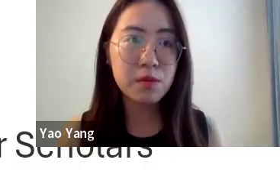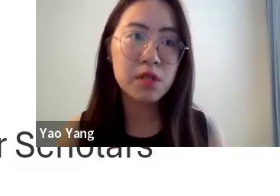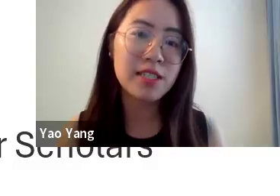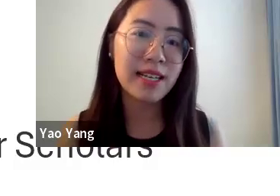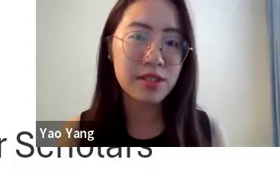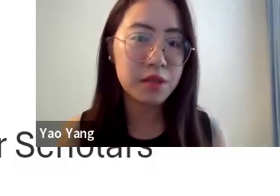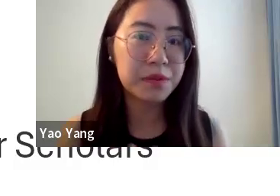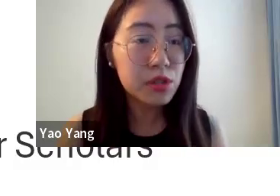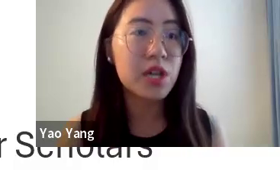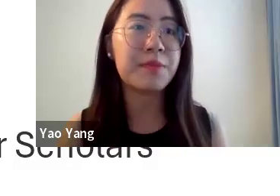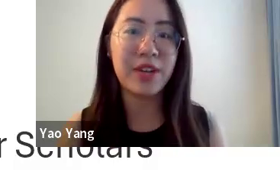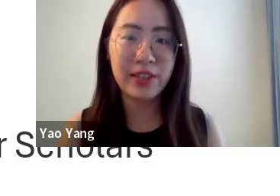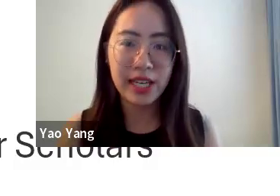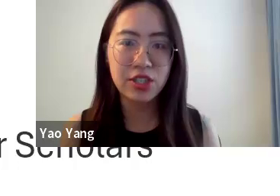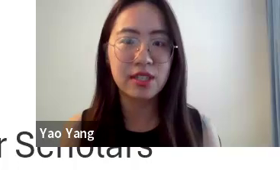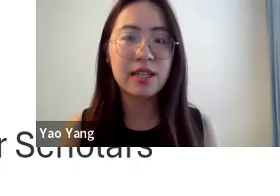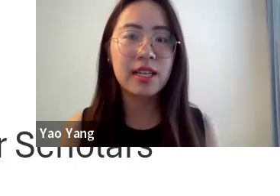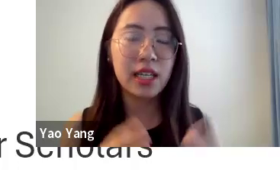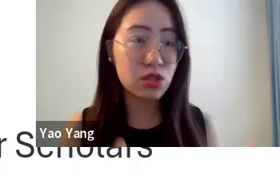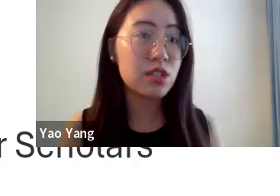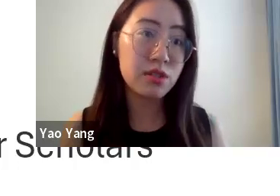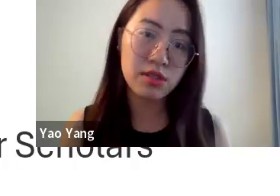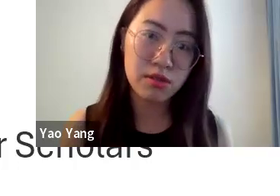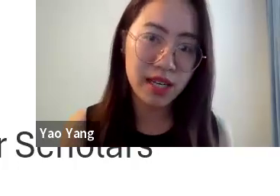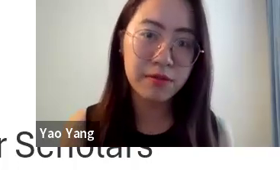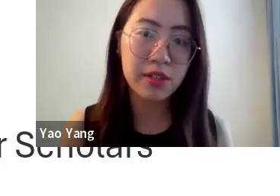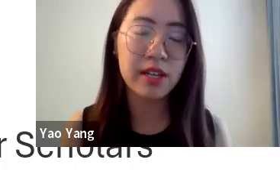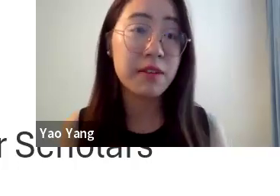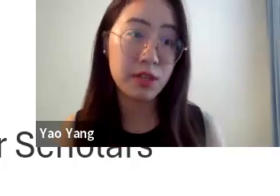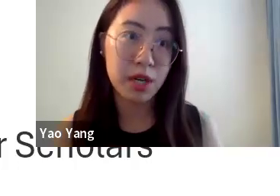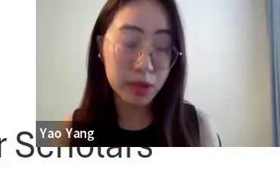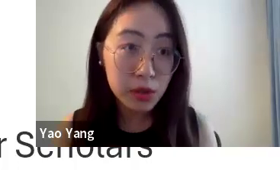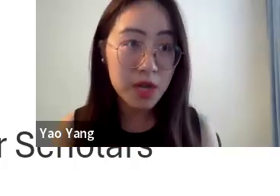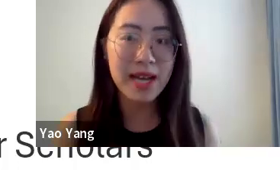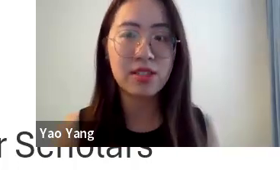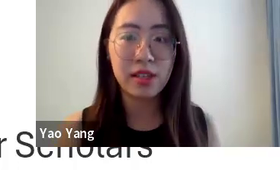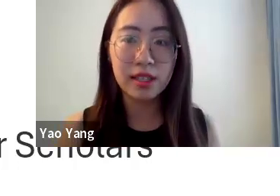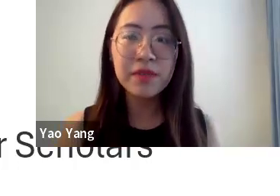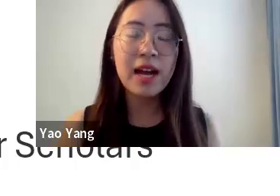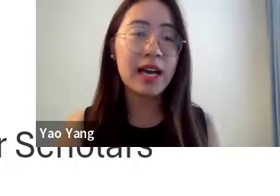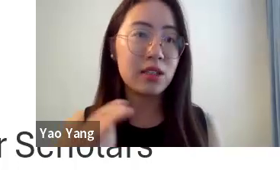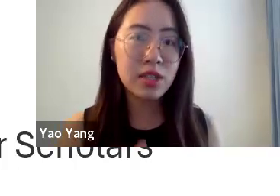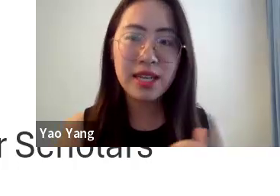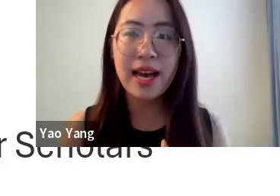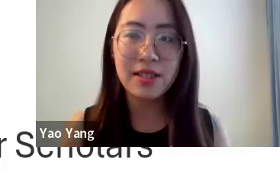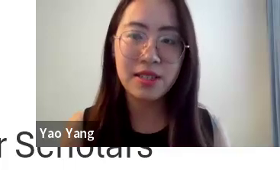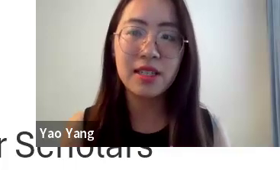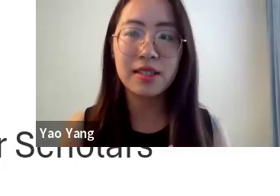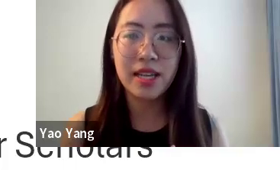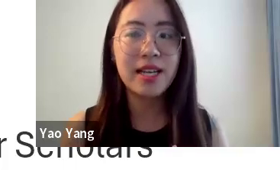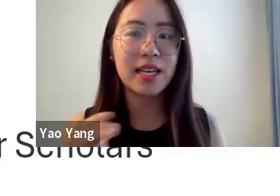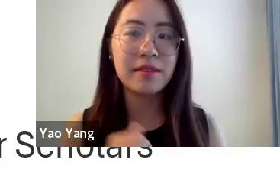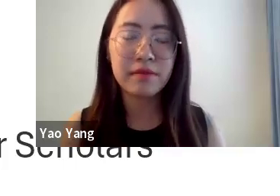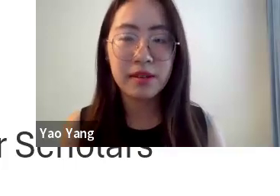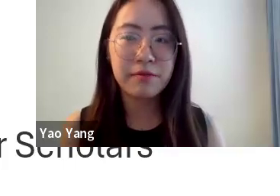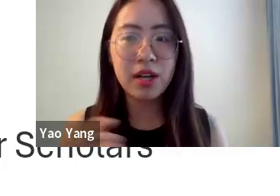I once worked as a program evaluator in 2023 for the FSY program at Yale. I looked at